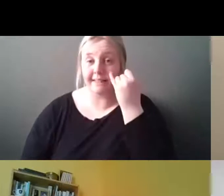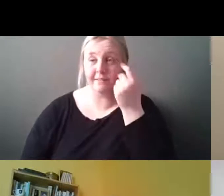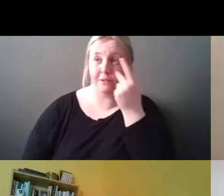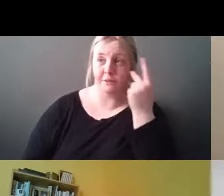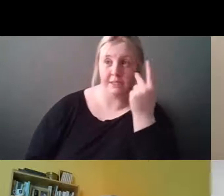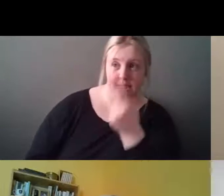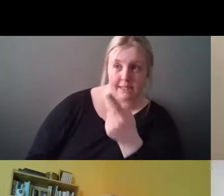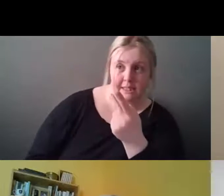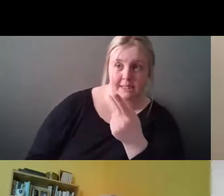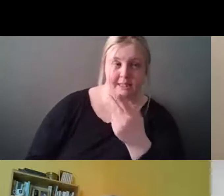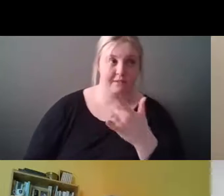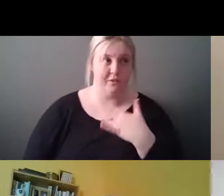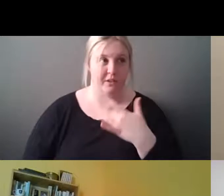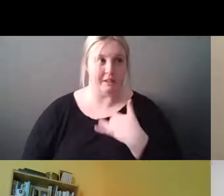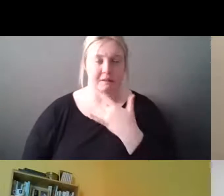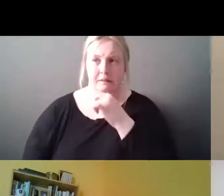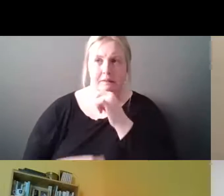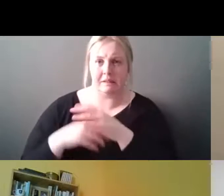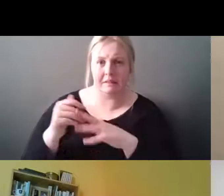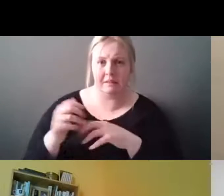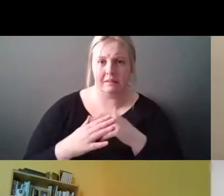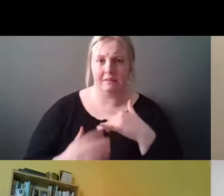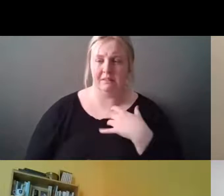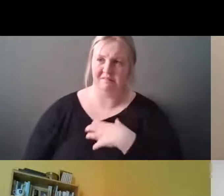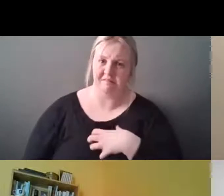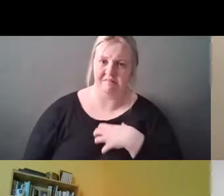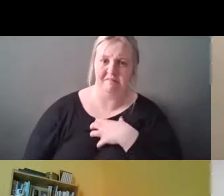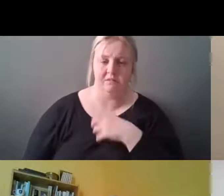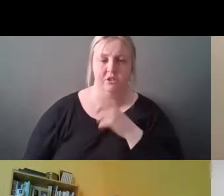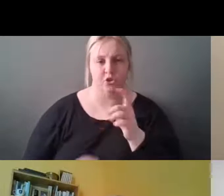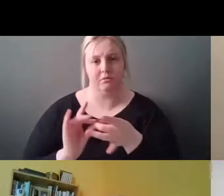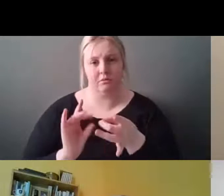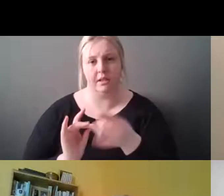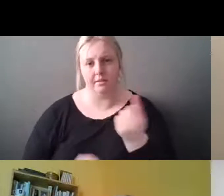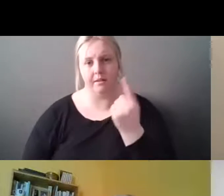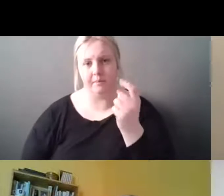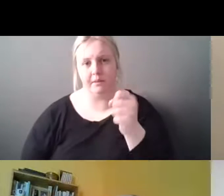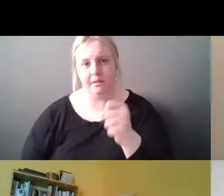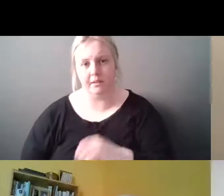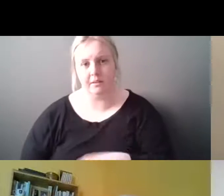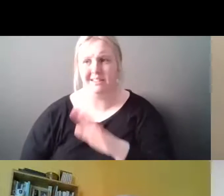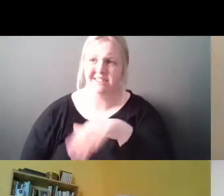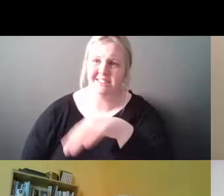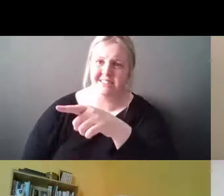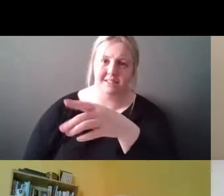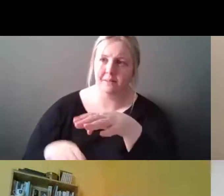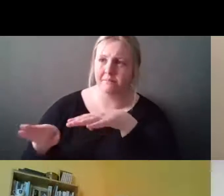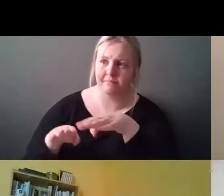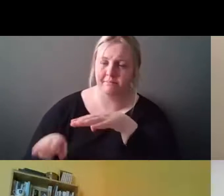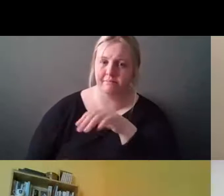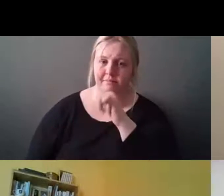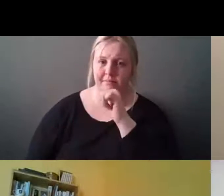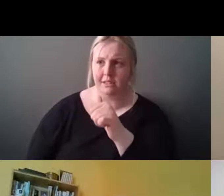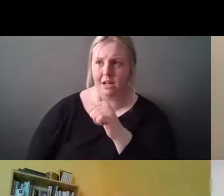making somebody feel uncomfortable, then they need to speak up and say, you know, this behavior isn't